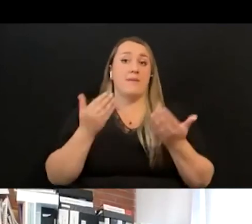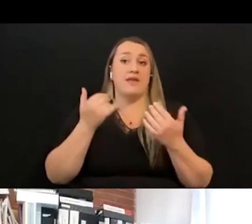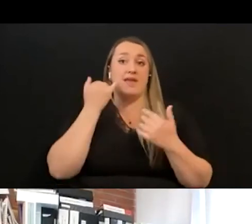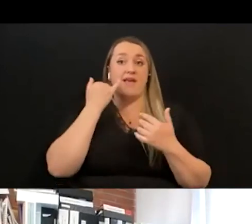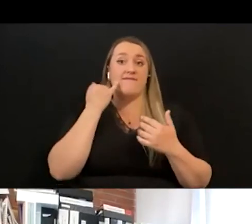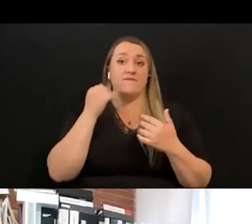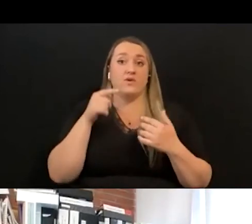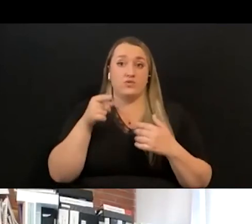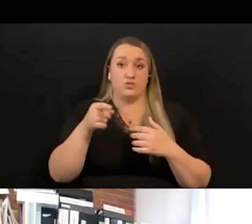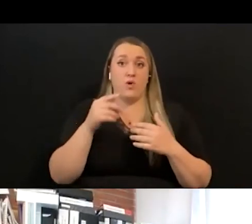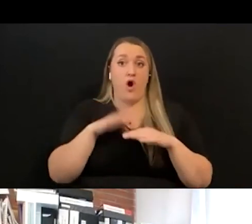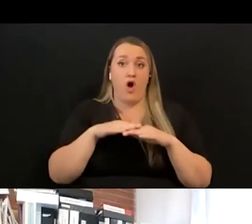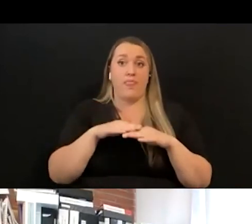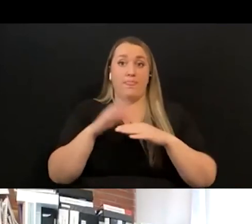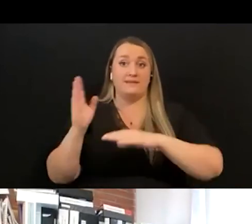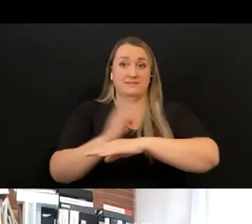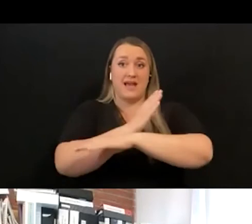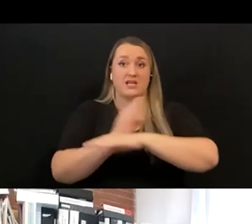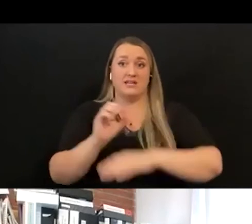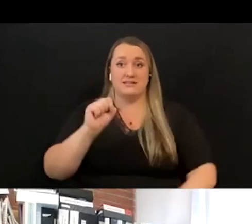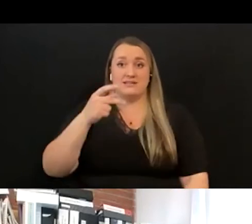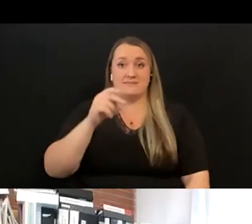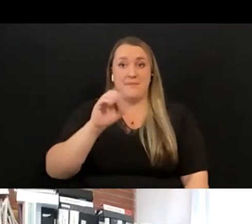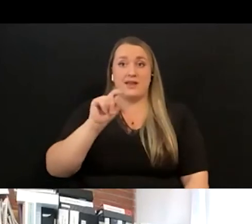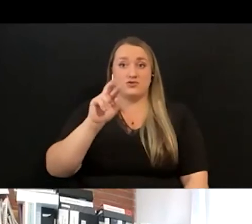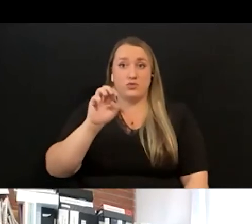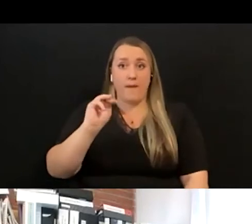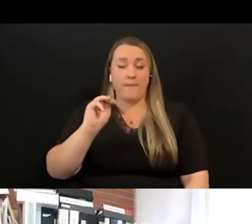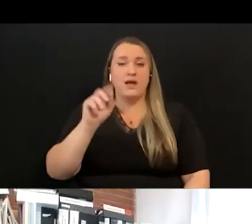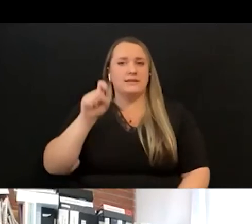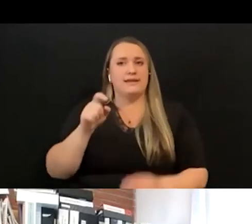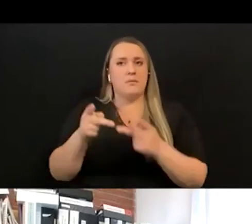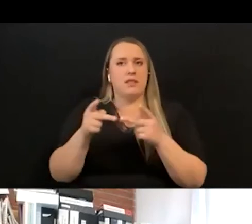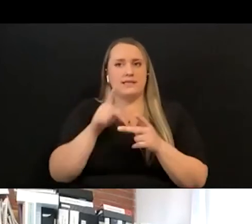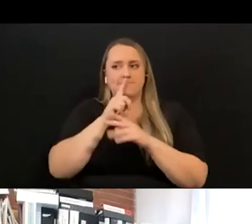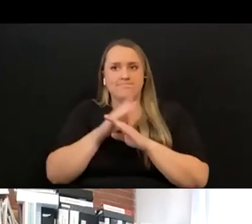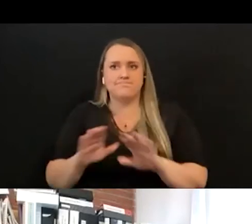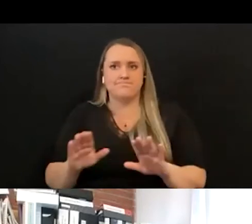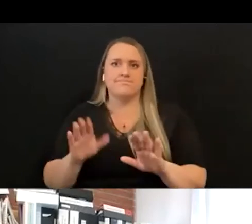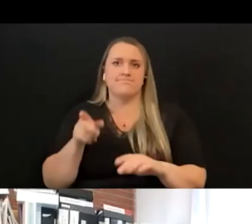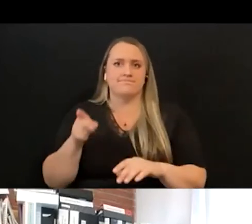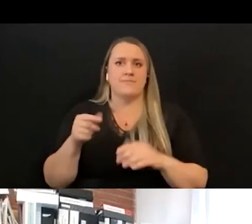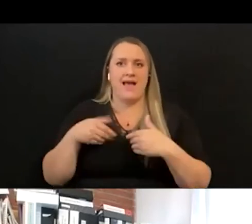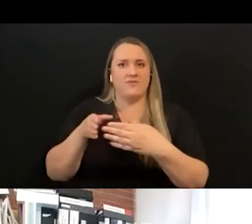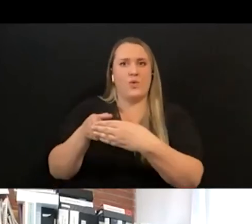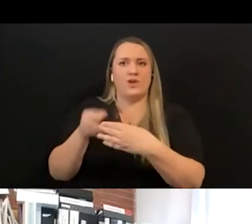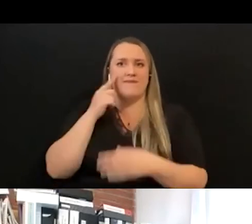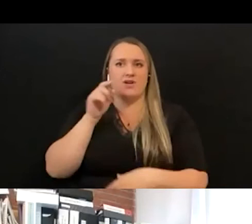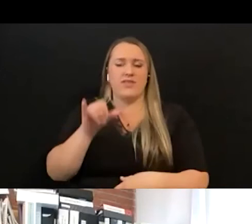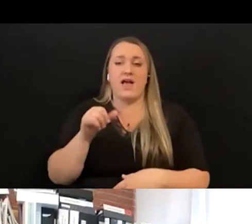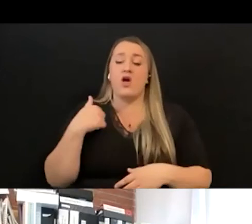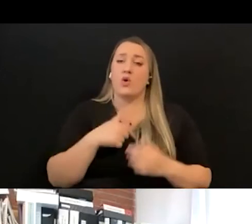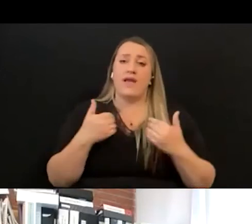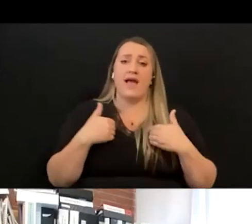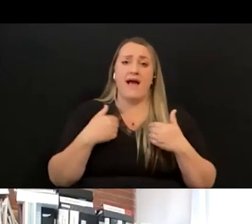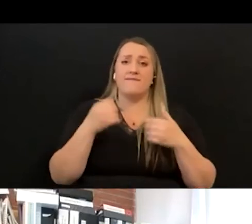to have some quiet. And then the other thing I will just say is that, we've got this community of artists who participated in the art of